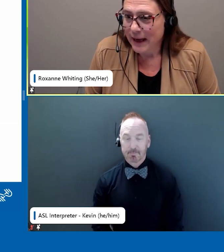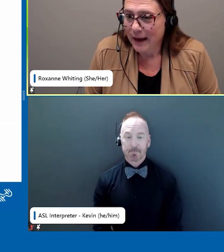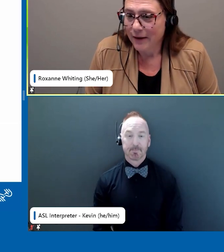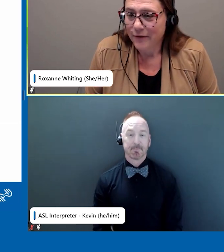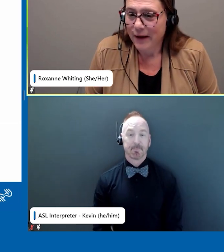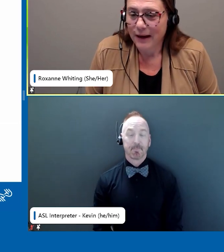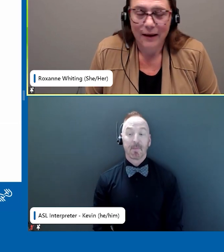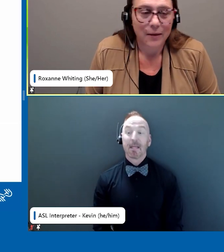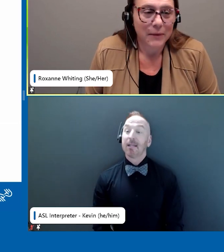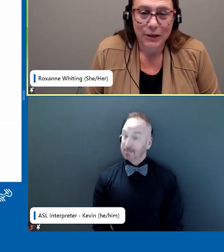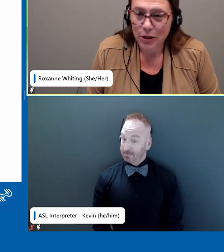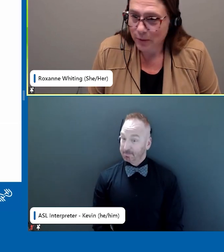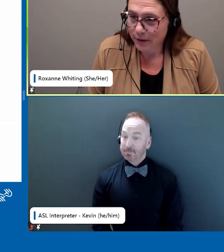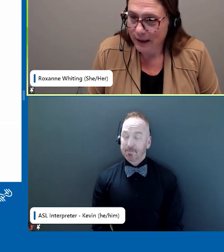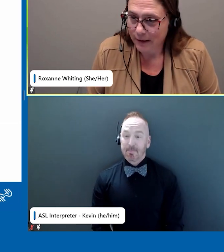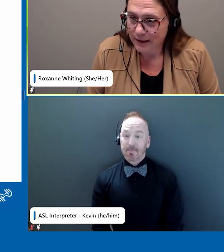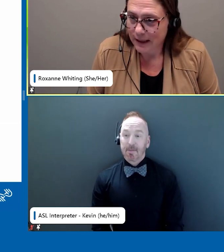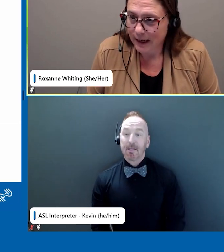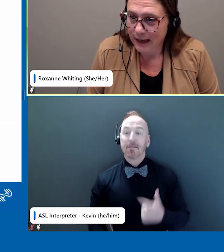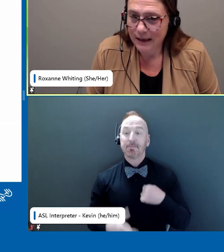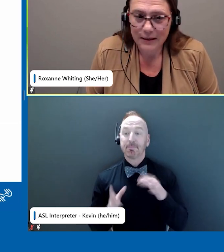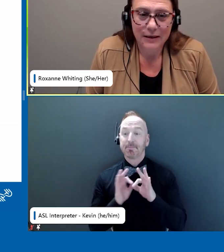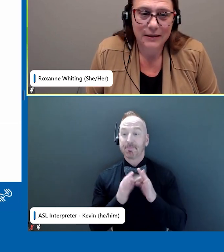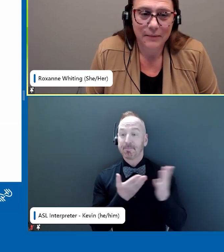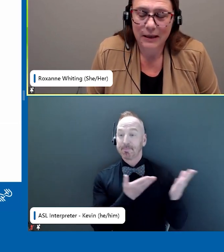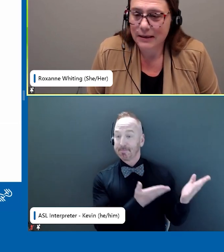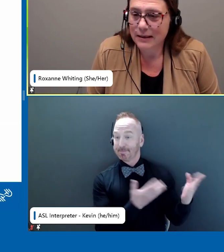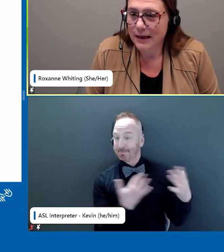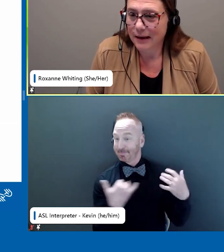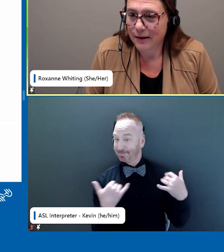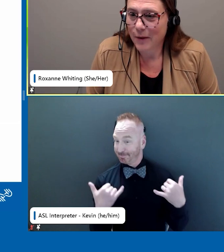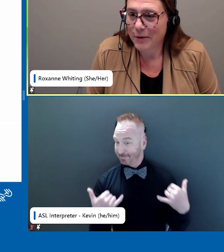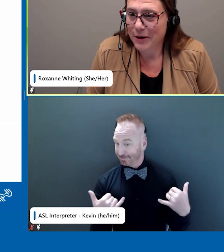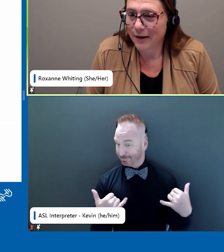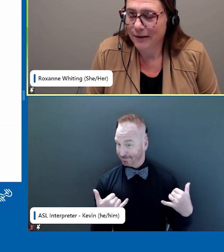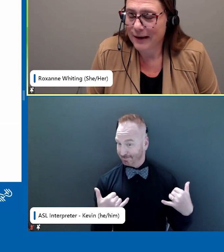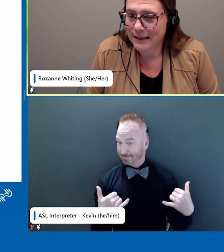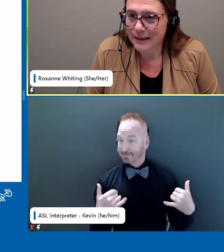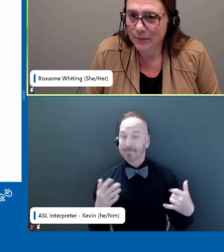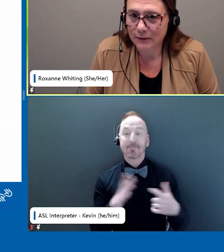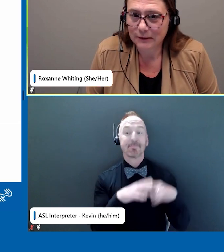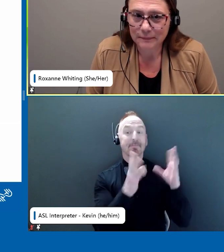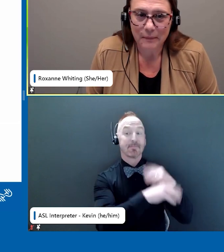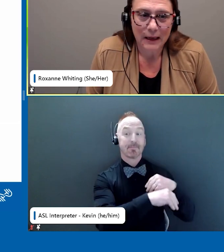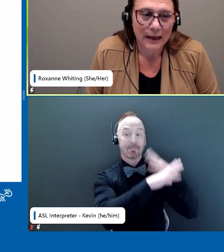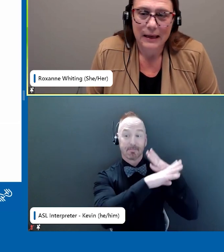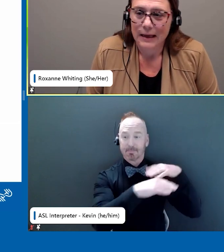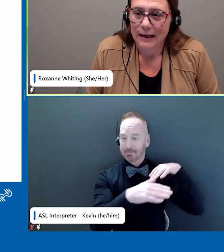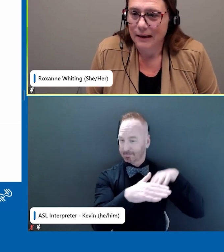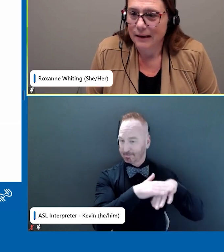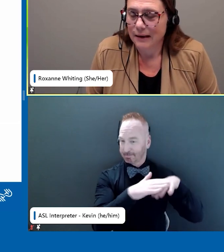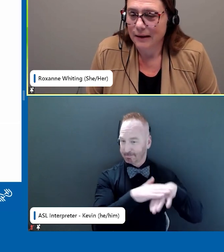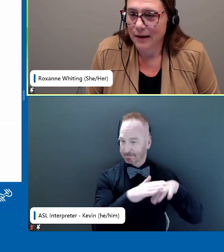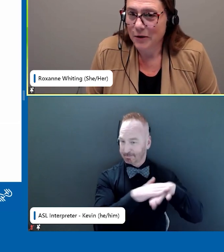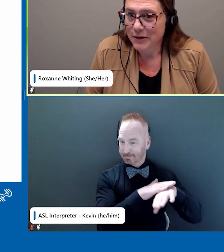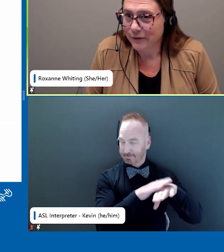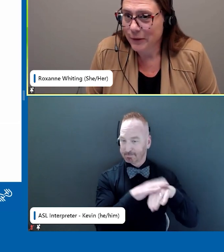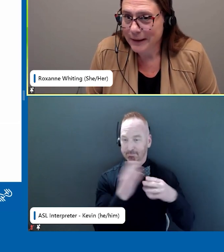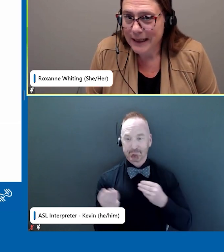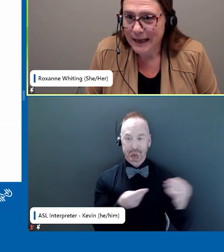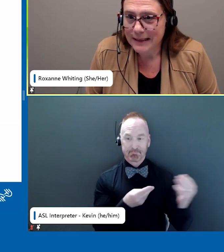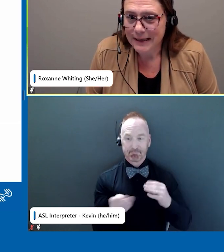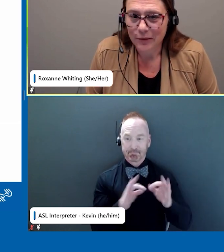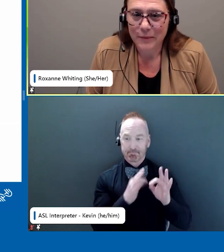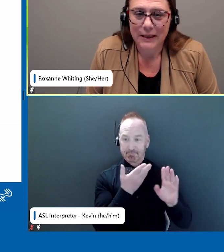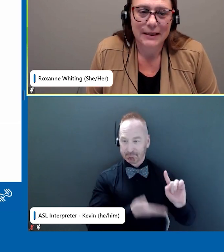So we have an interpreter here today to make this webinar accessible. I'm also